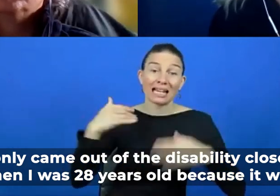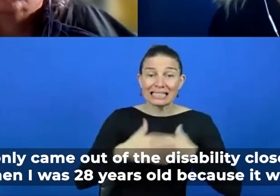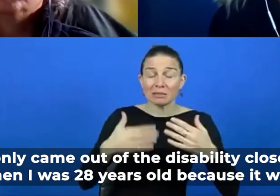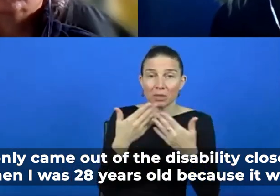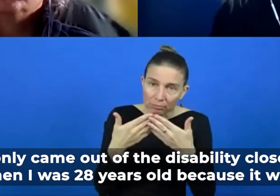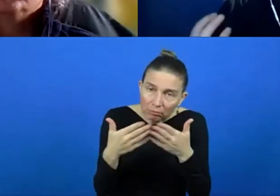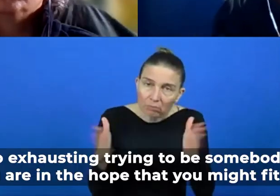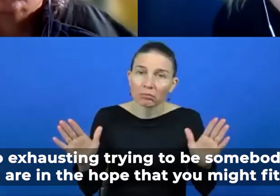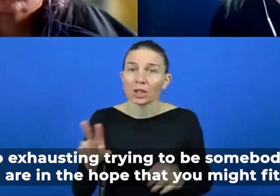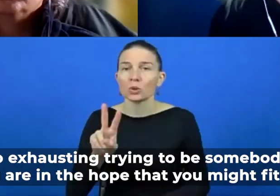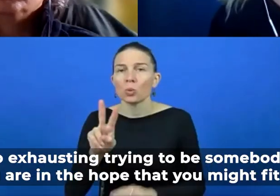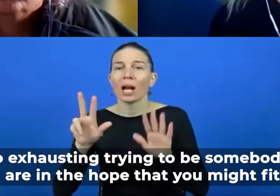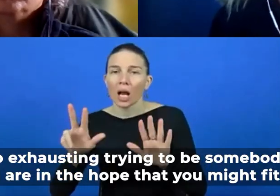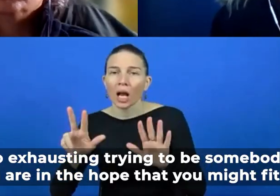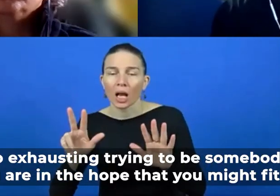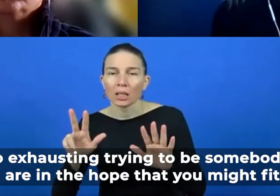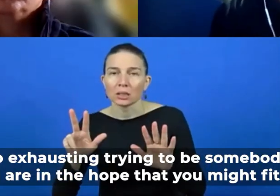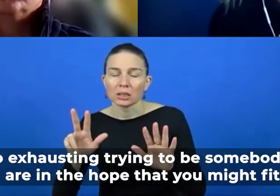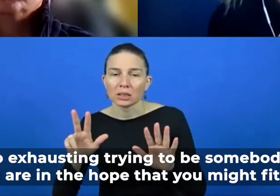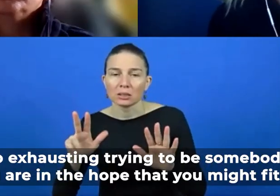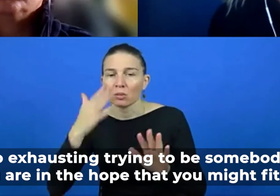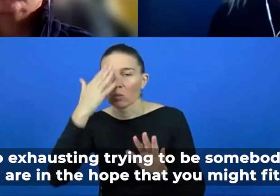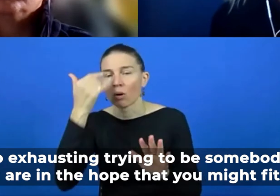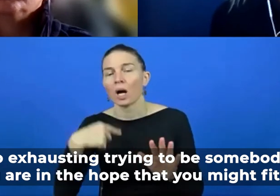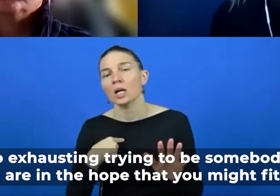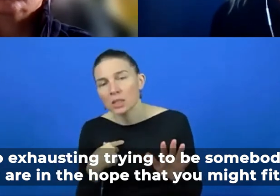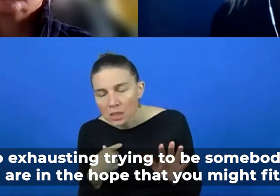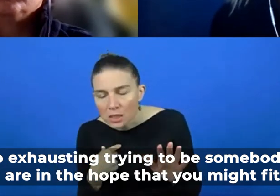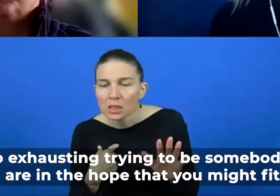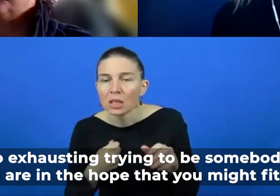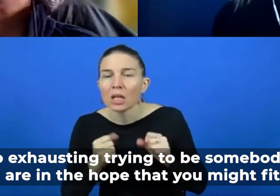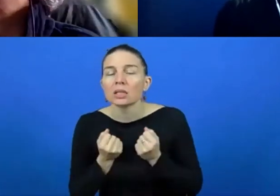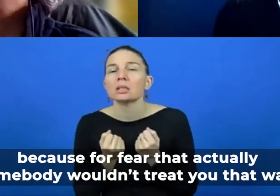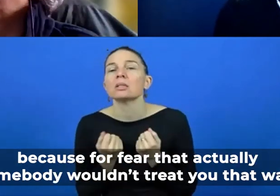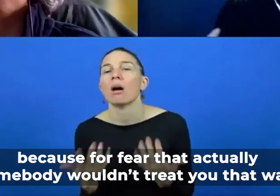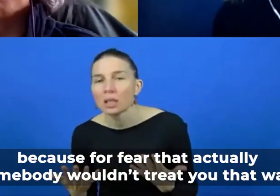years old because it was so exhausting trying to be somebody you are in the hope that you might